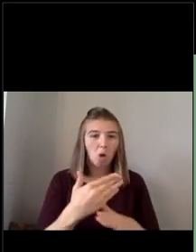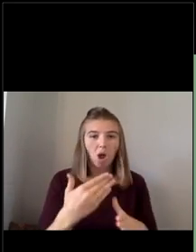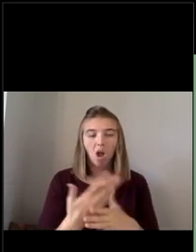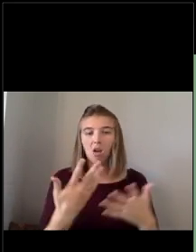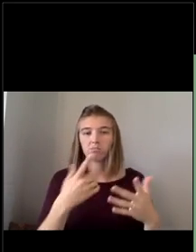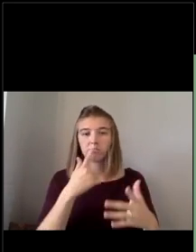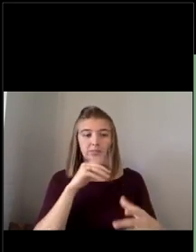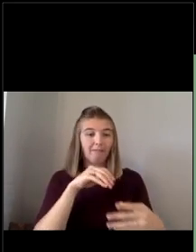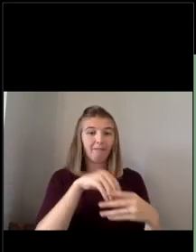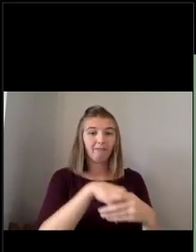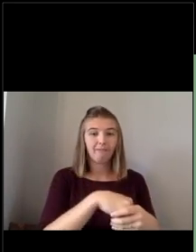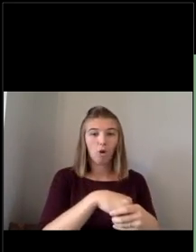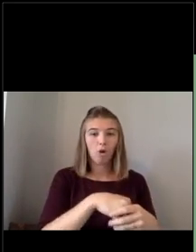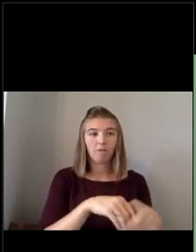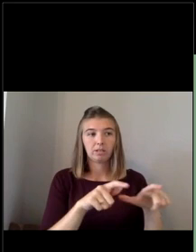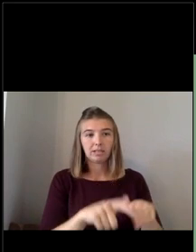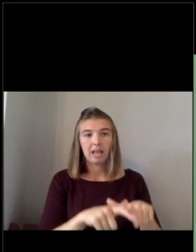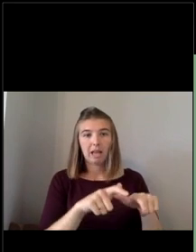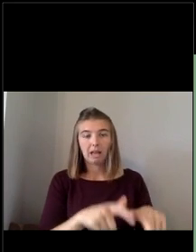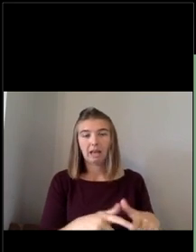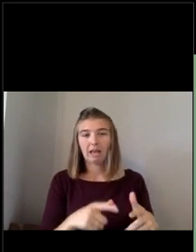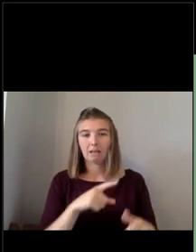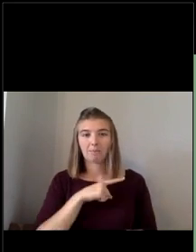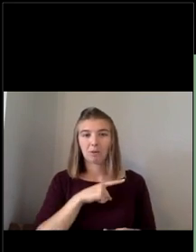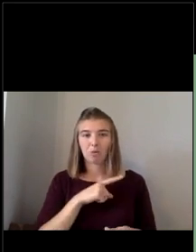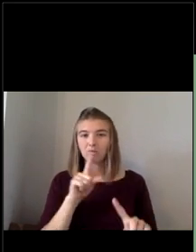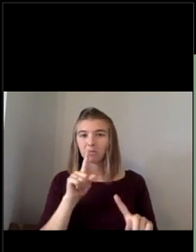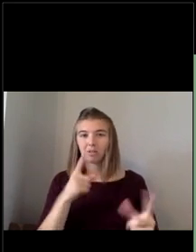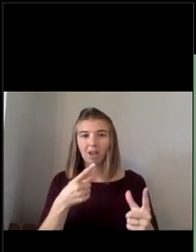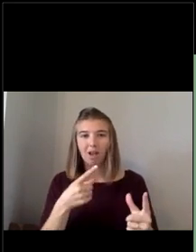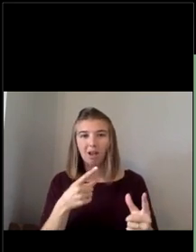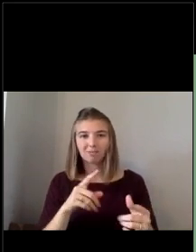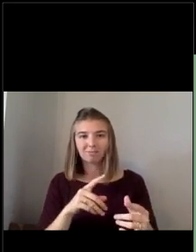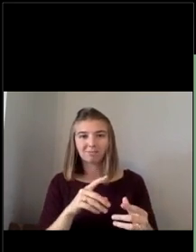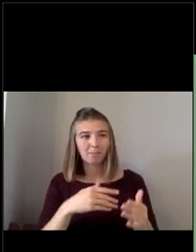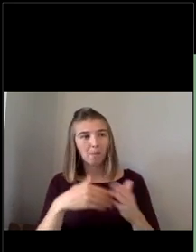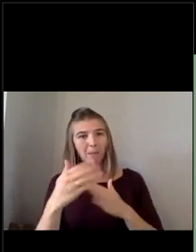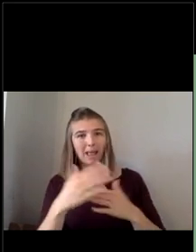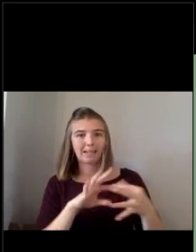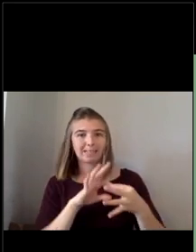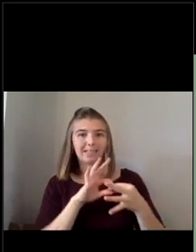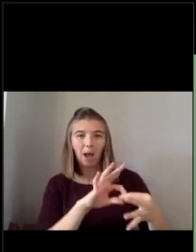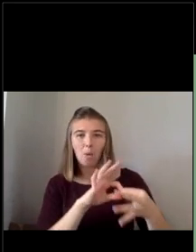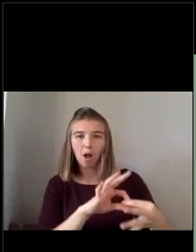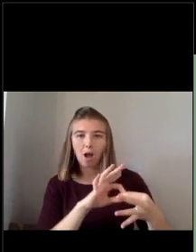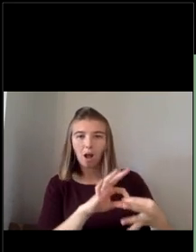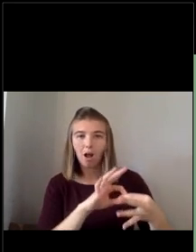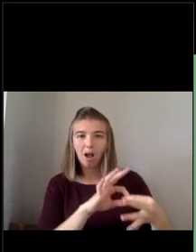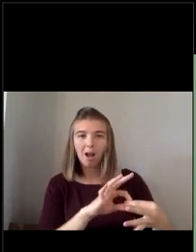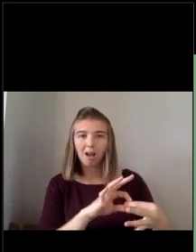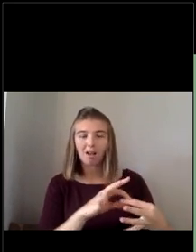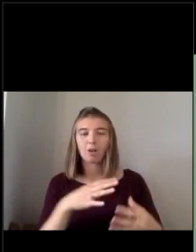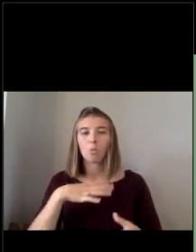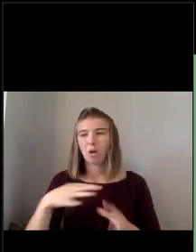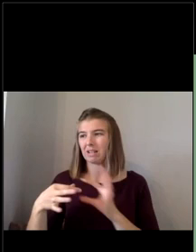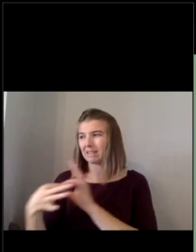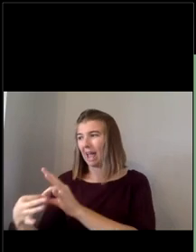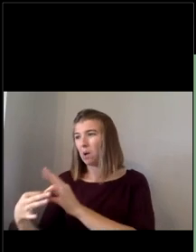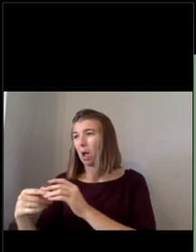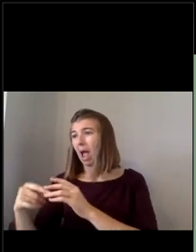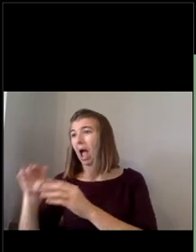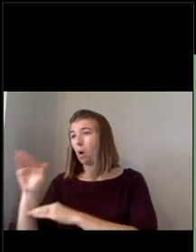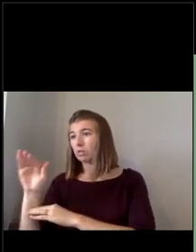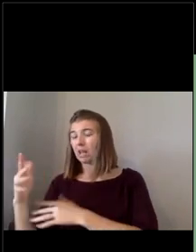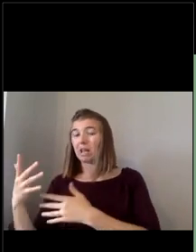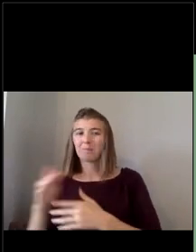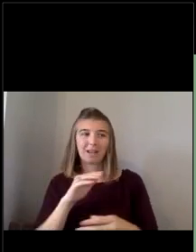you don't have the opportunity to build an extensive network within your institution or workplace, and that sense of isolation can be intensified.